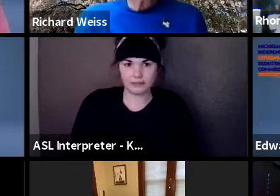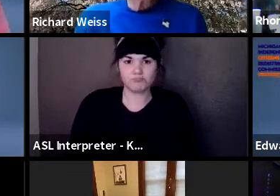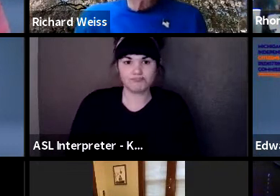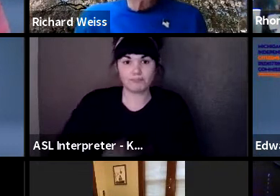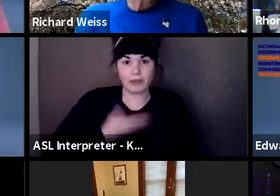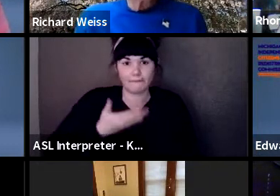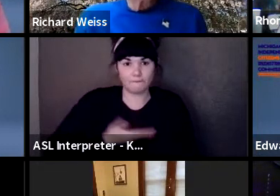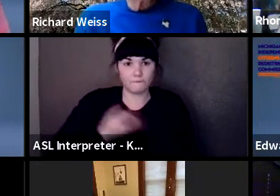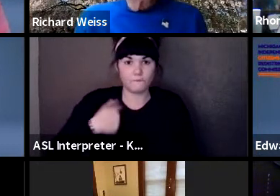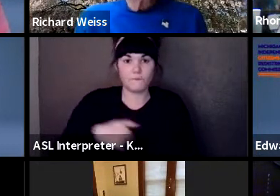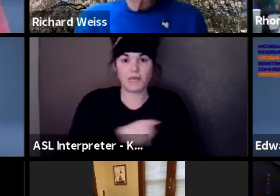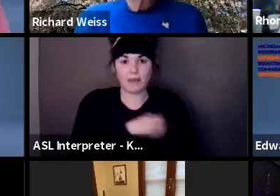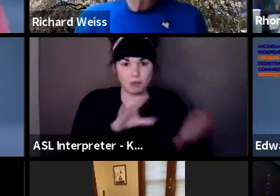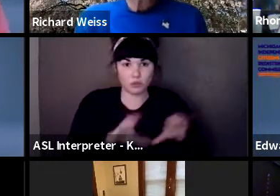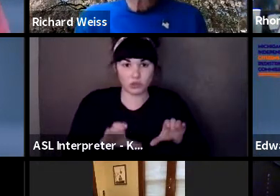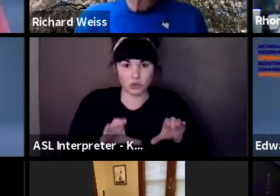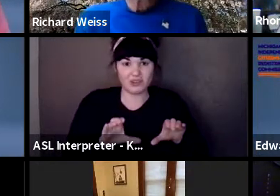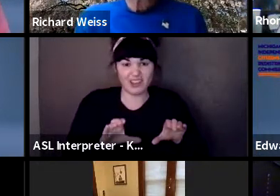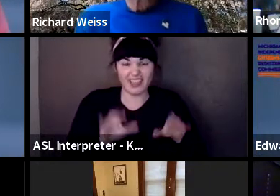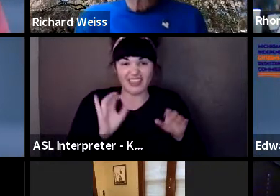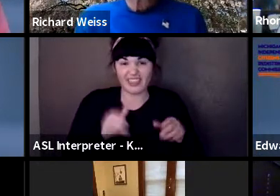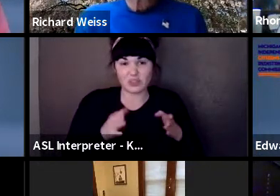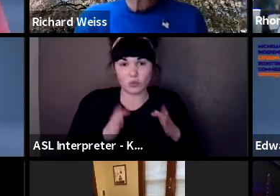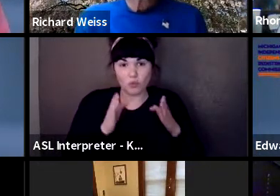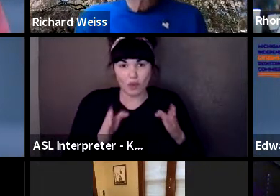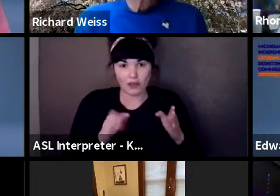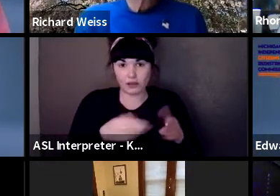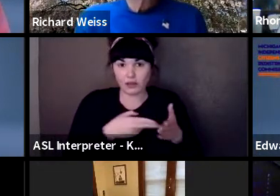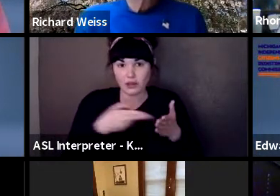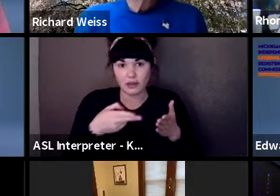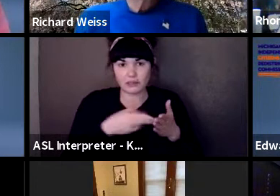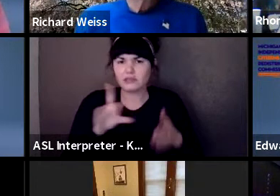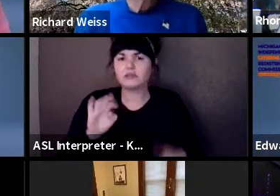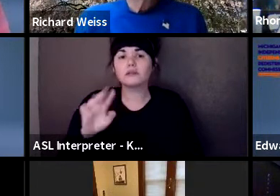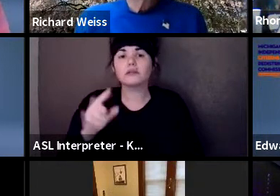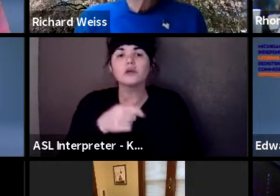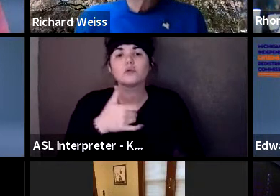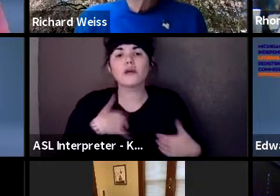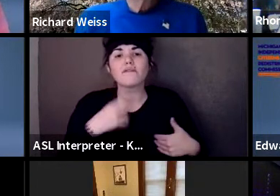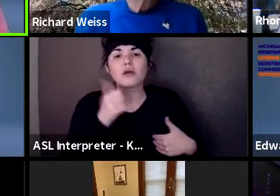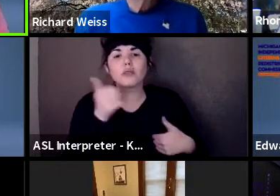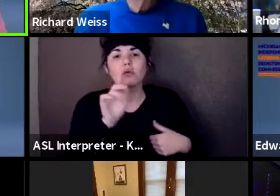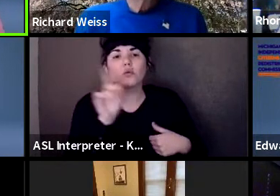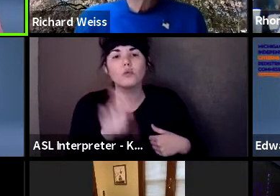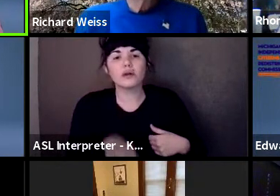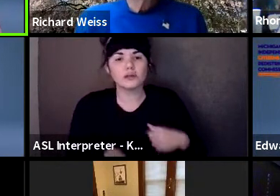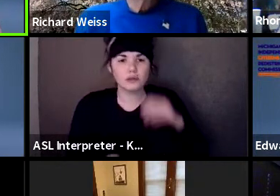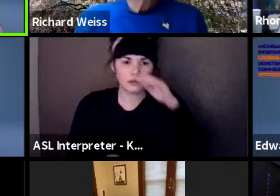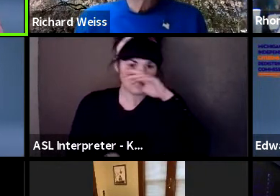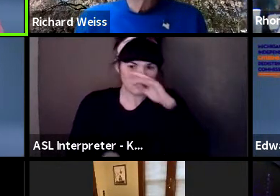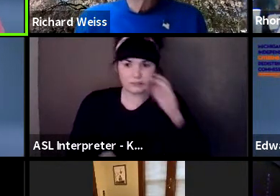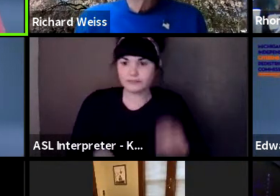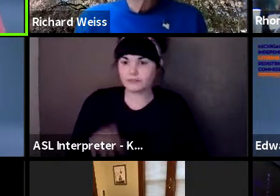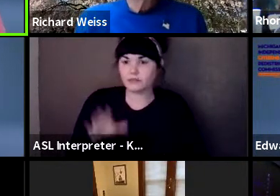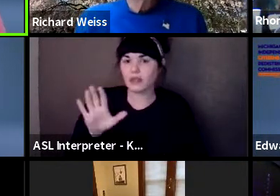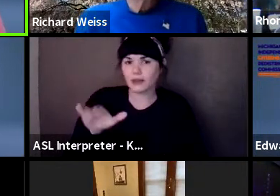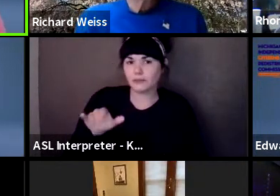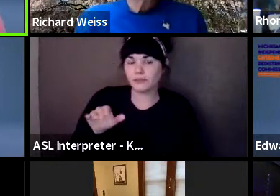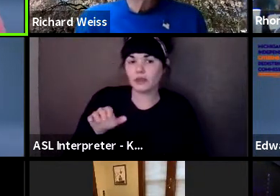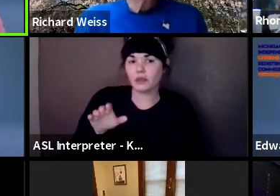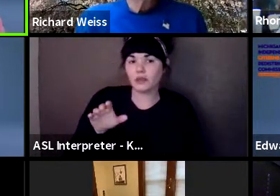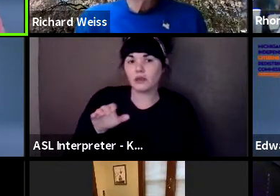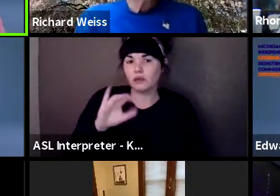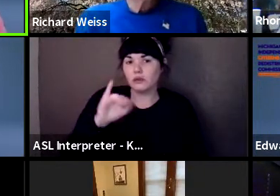doing it this way, honestly. Are there any other updates? Doug, do you have another question? To Julianne, what's your